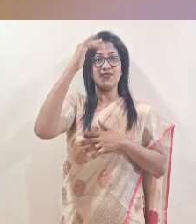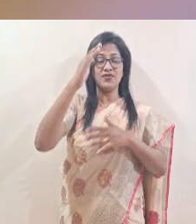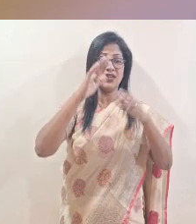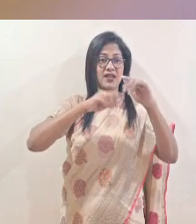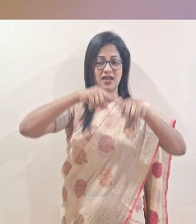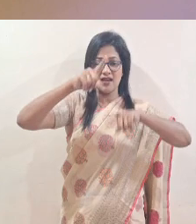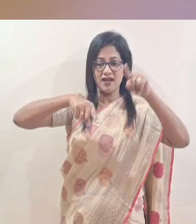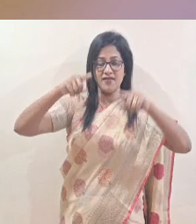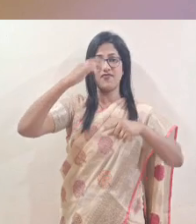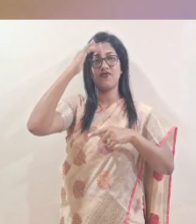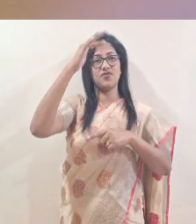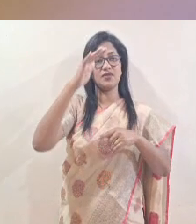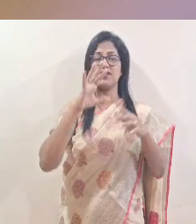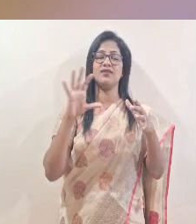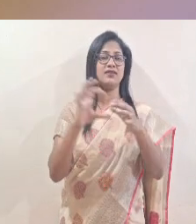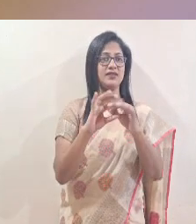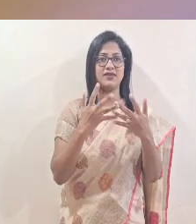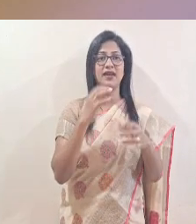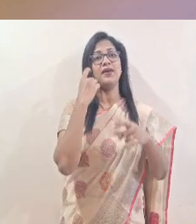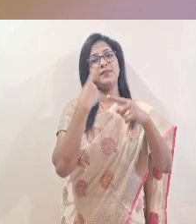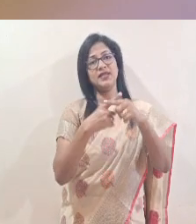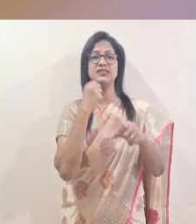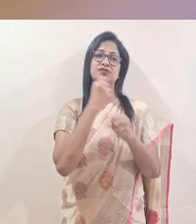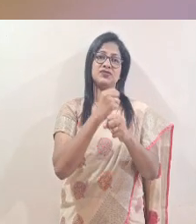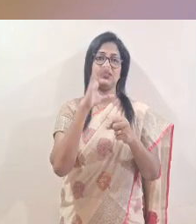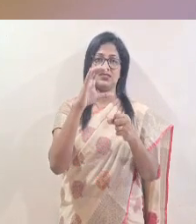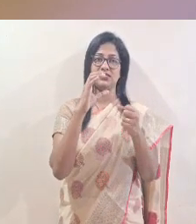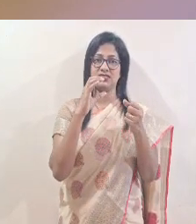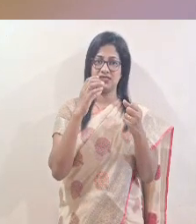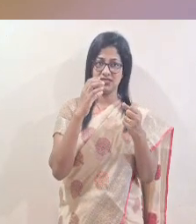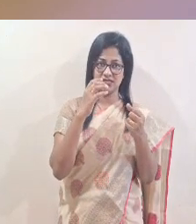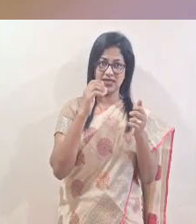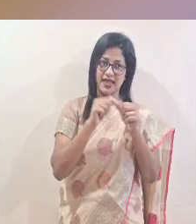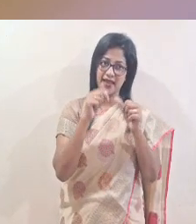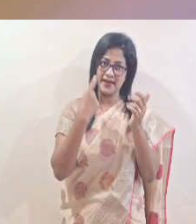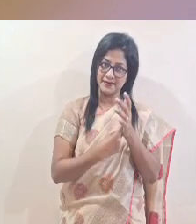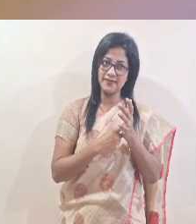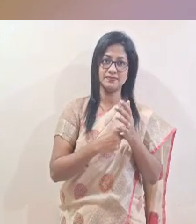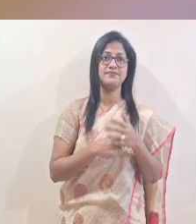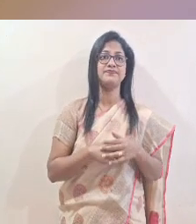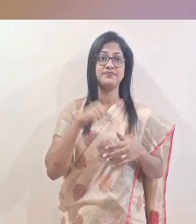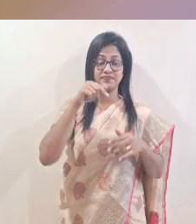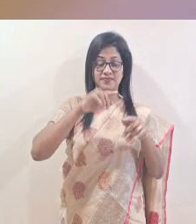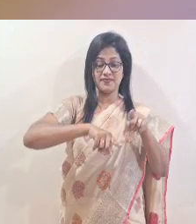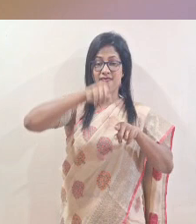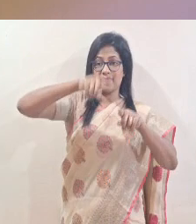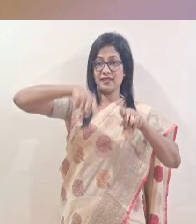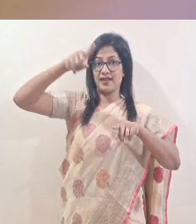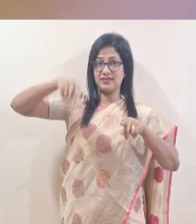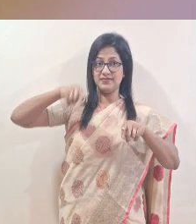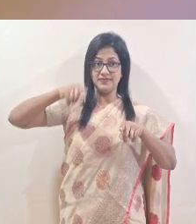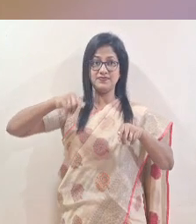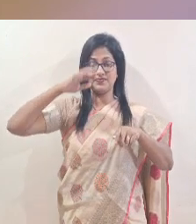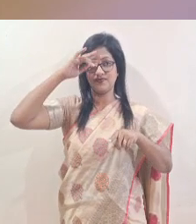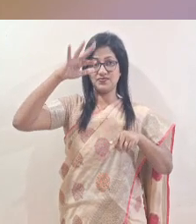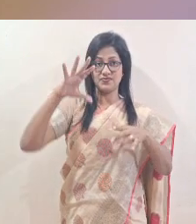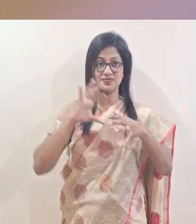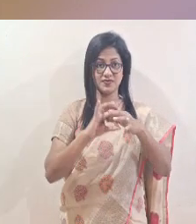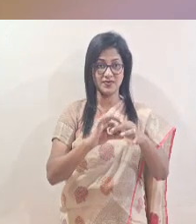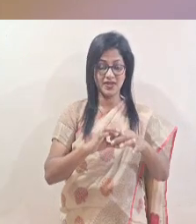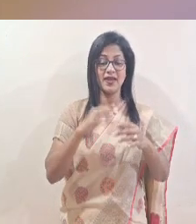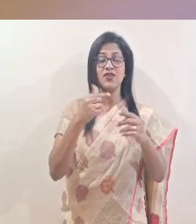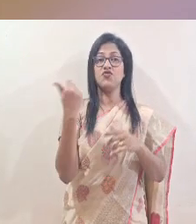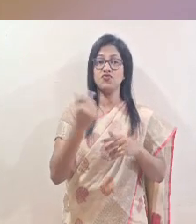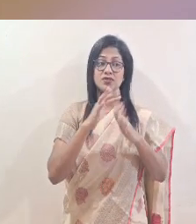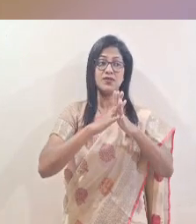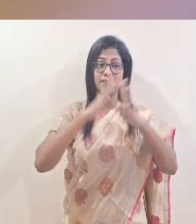graph theoretical indices and even by GCAR. So this just graph theoretical indices, which have been mainly used